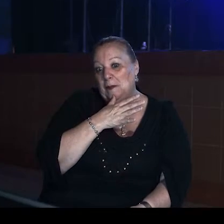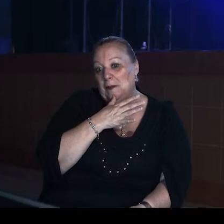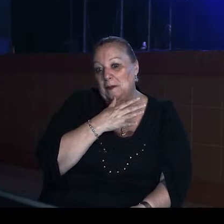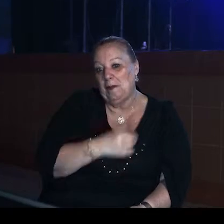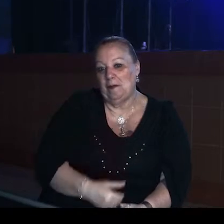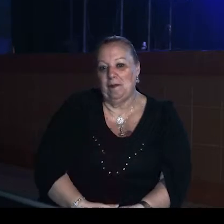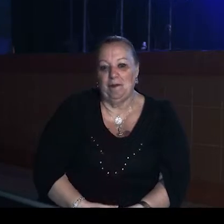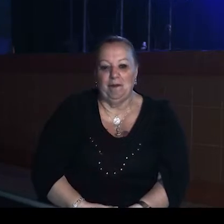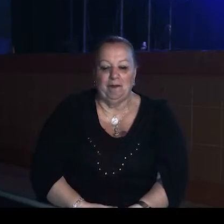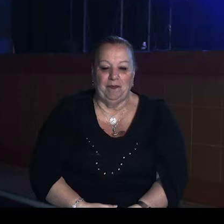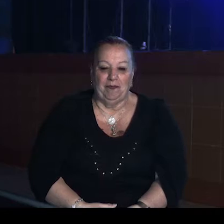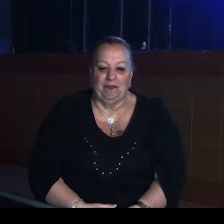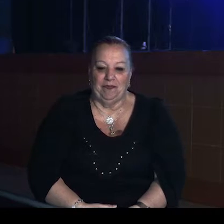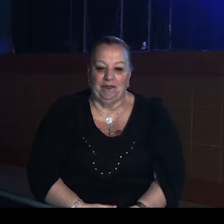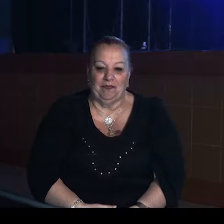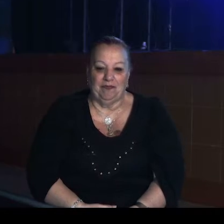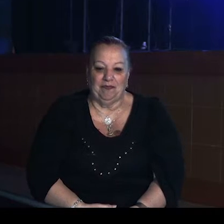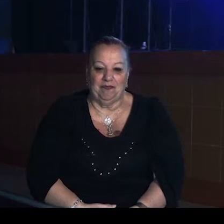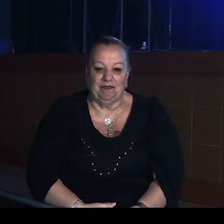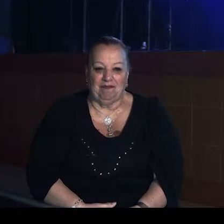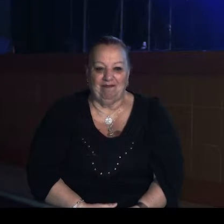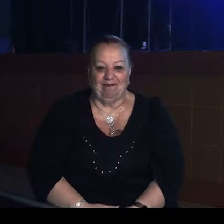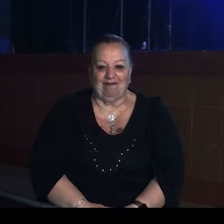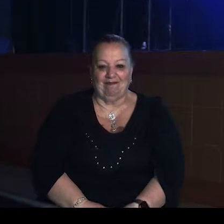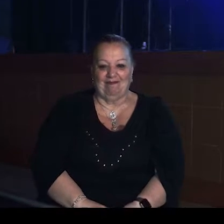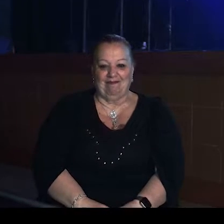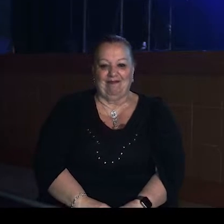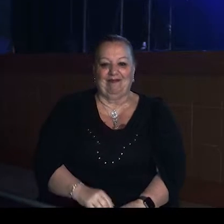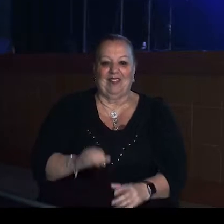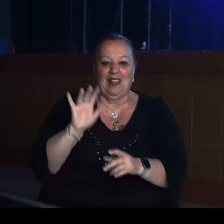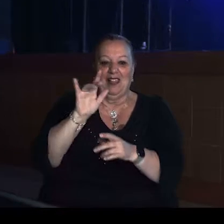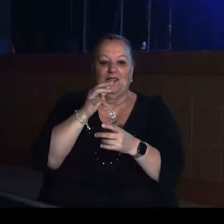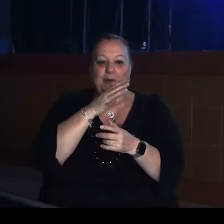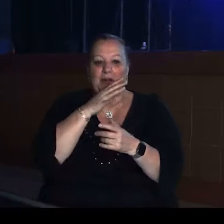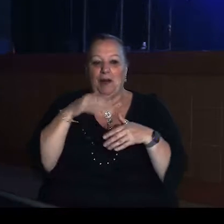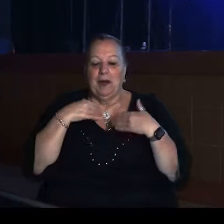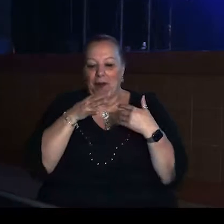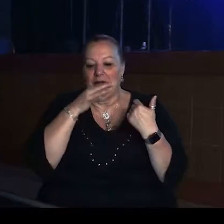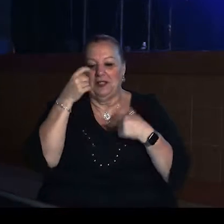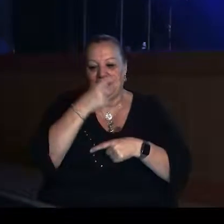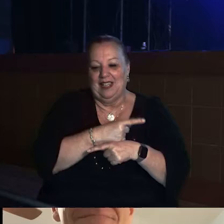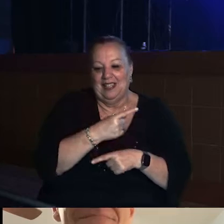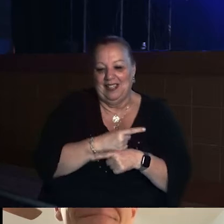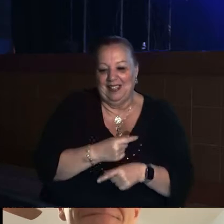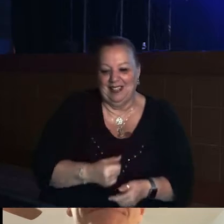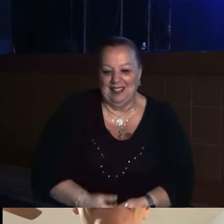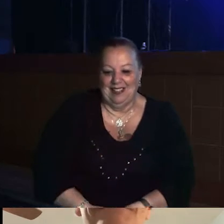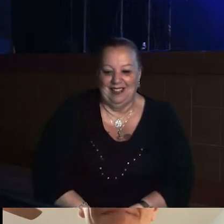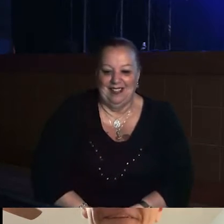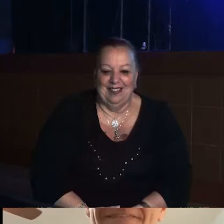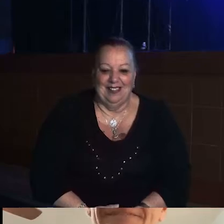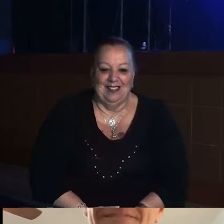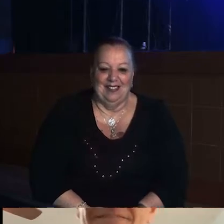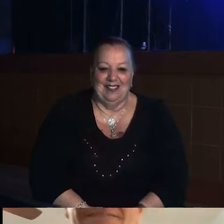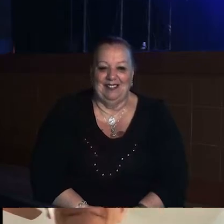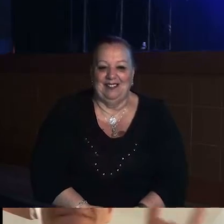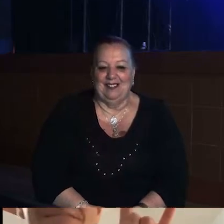Isn't she lovely? She's my mom.